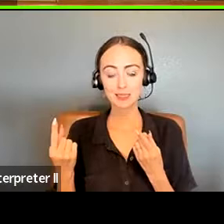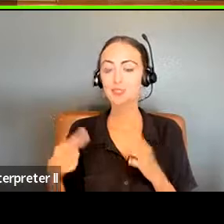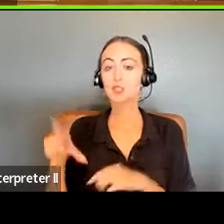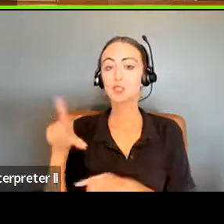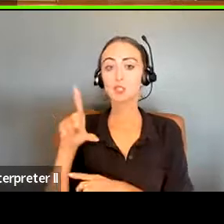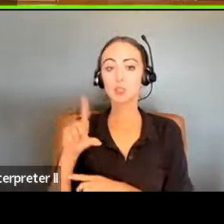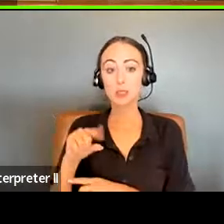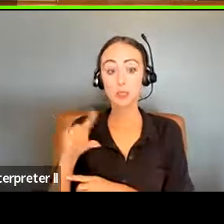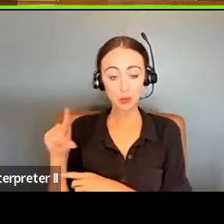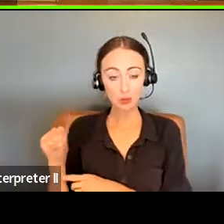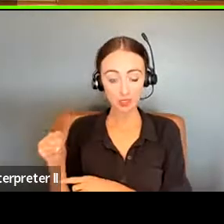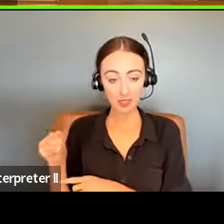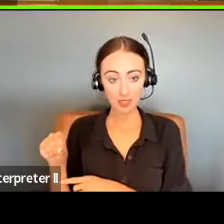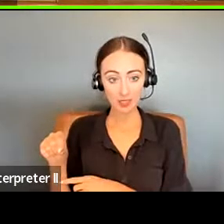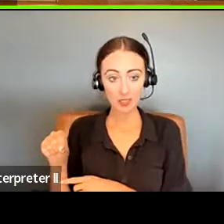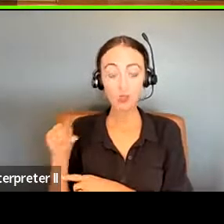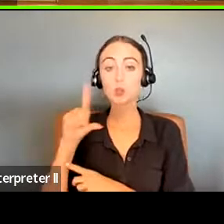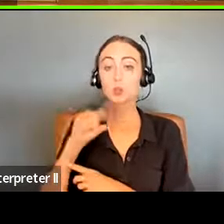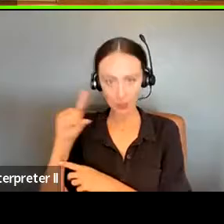2020.